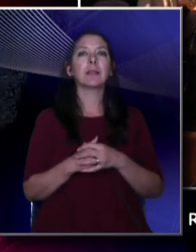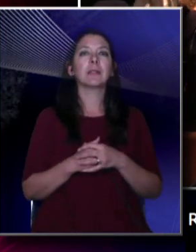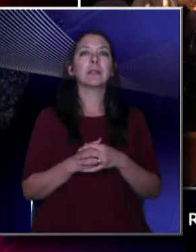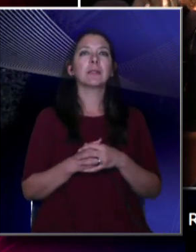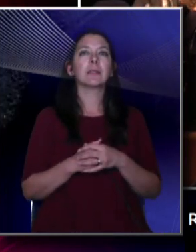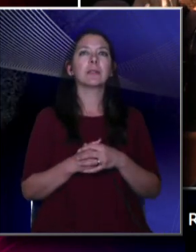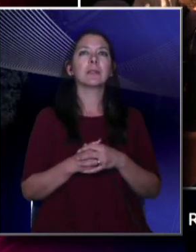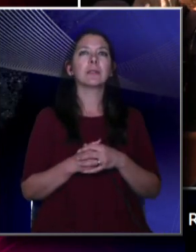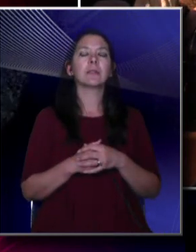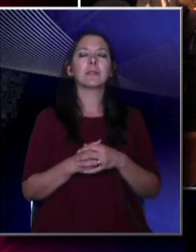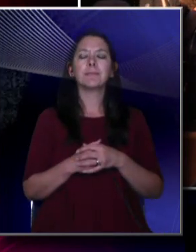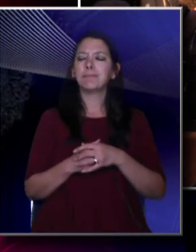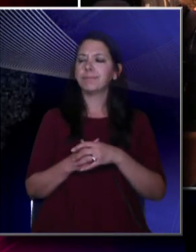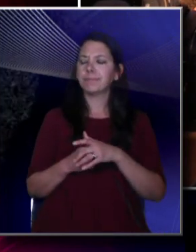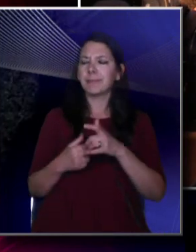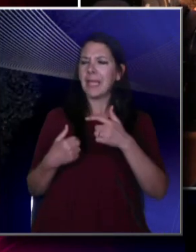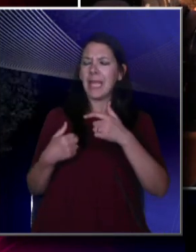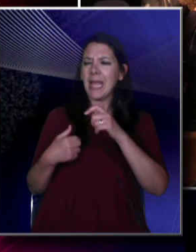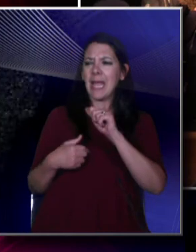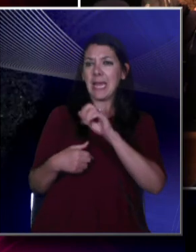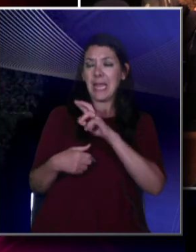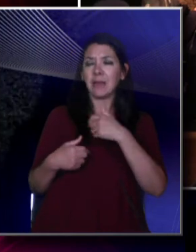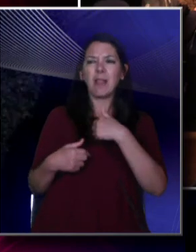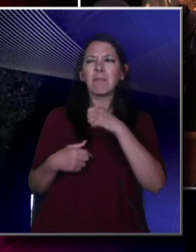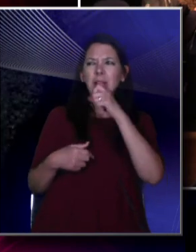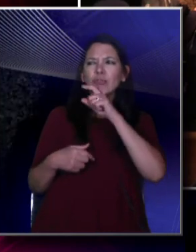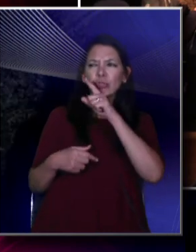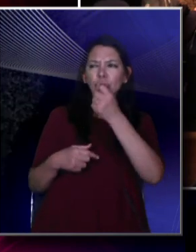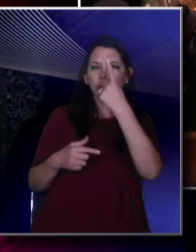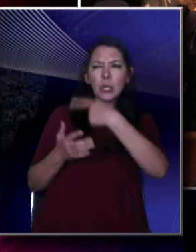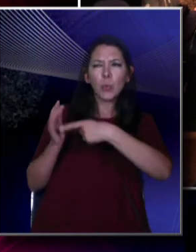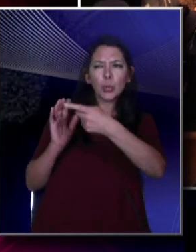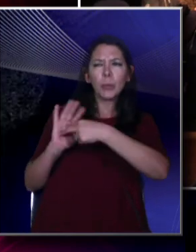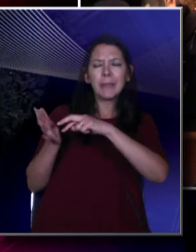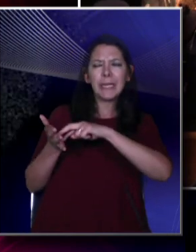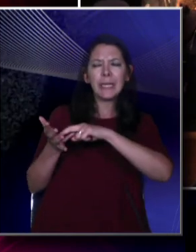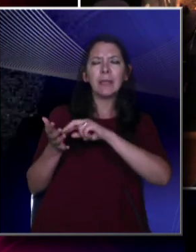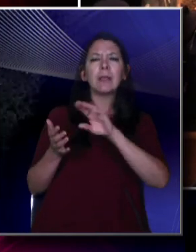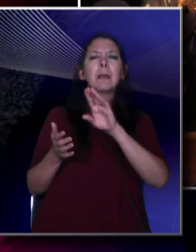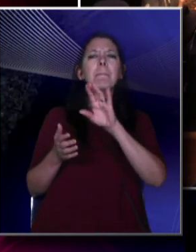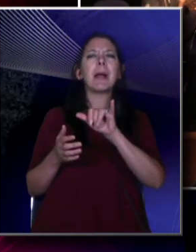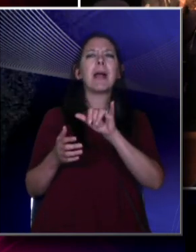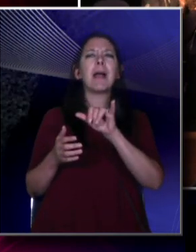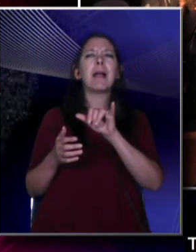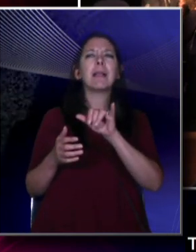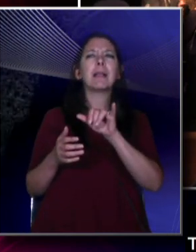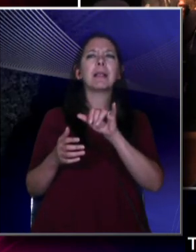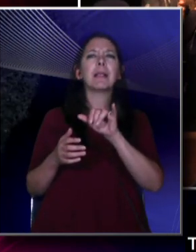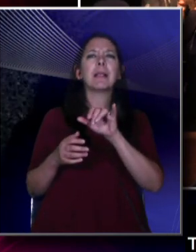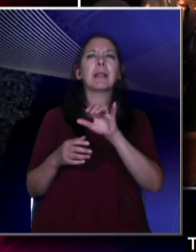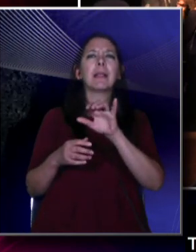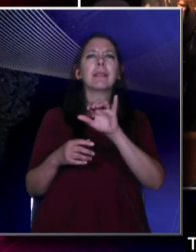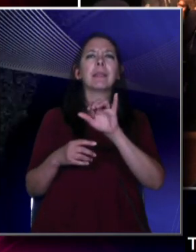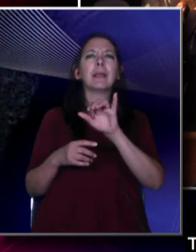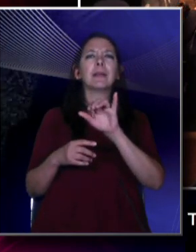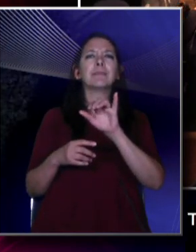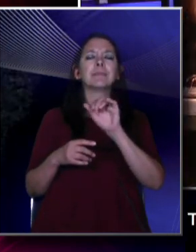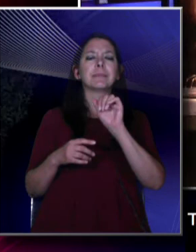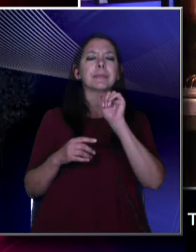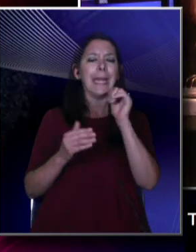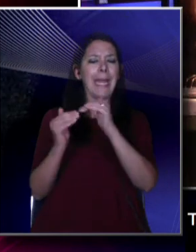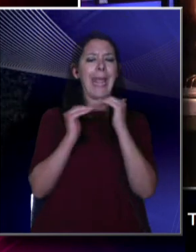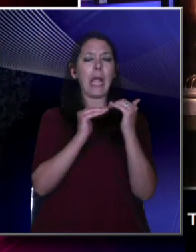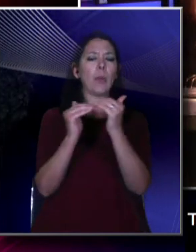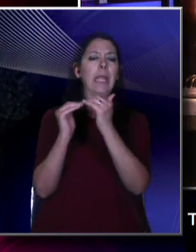I'm not sure I understand what you mean by the inequity issues.